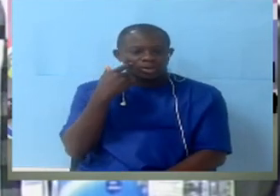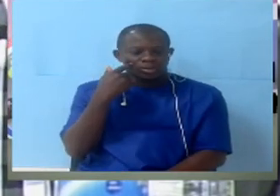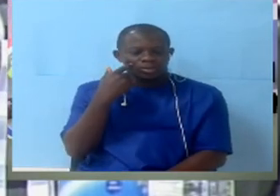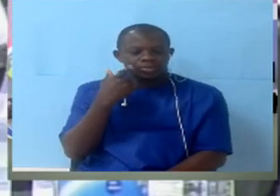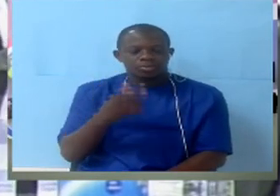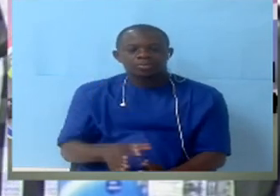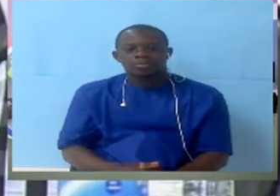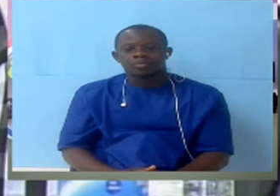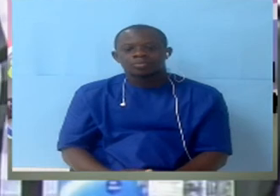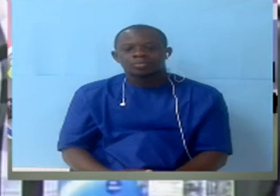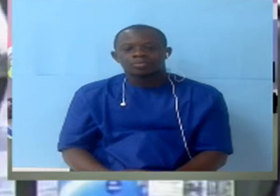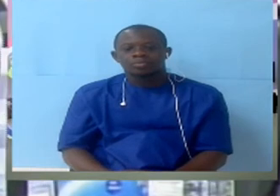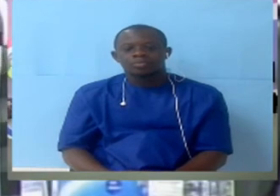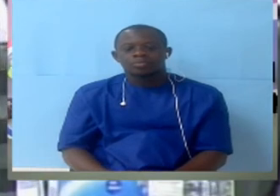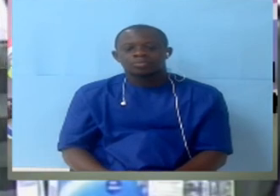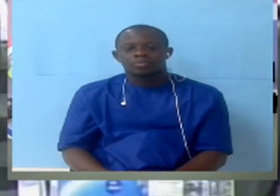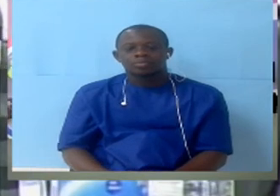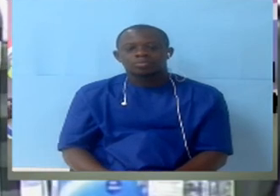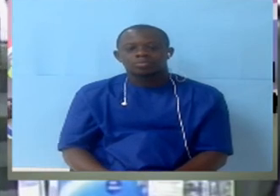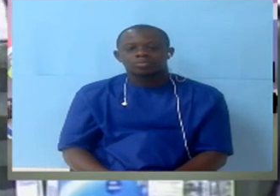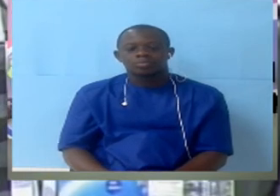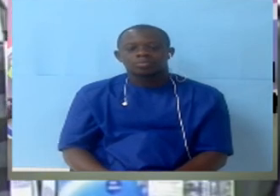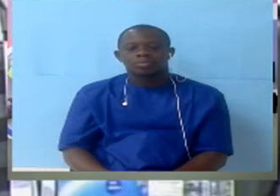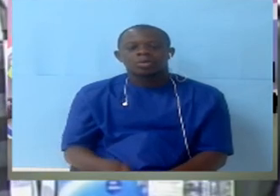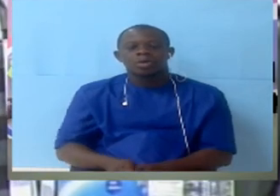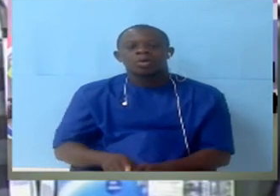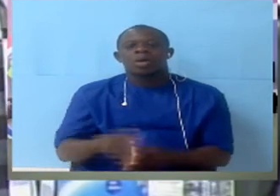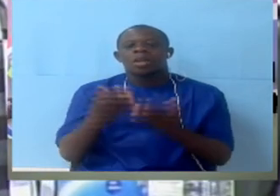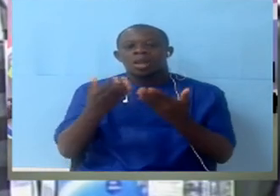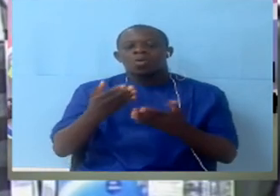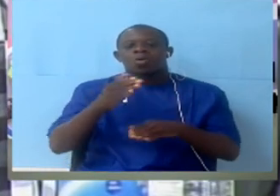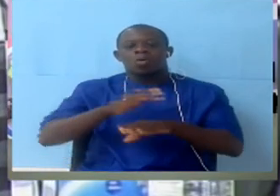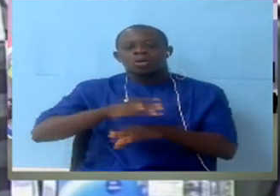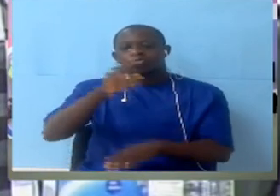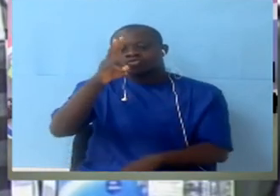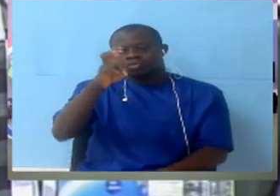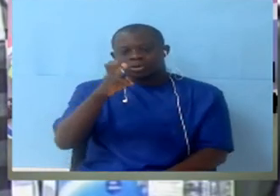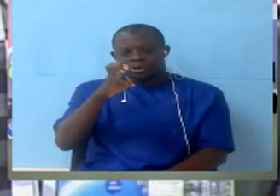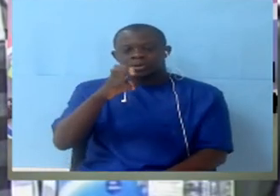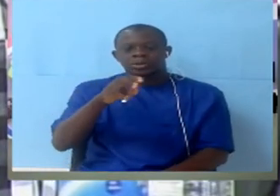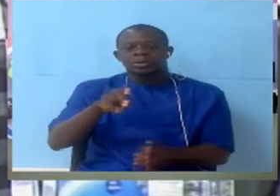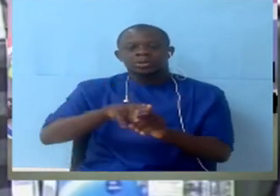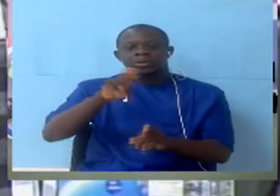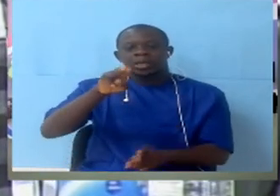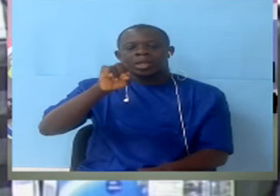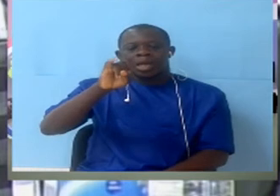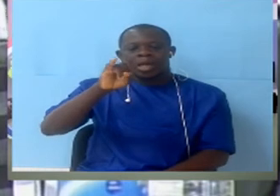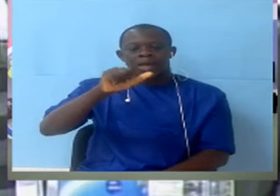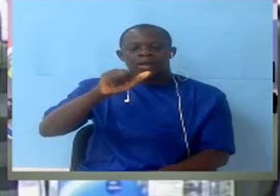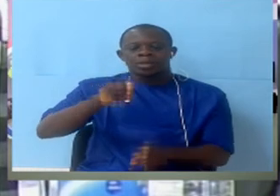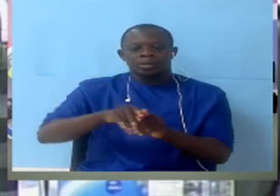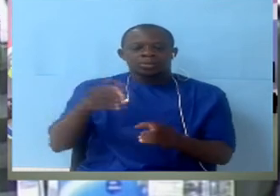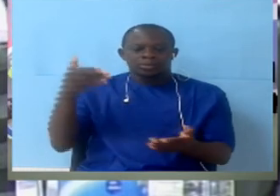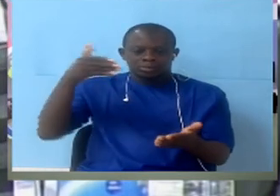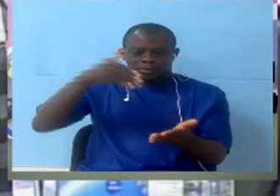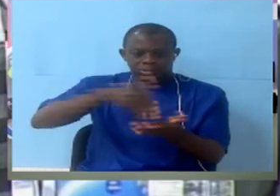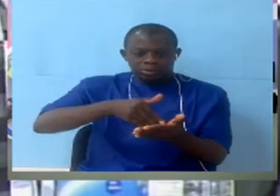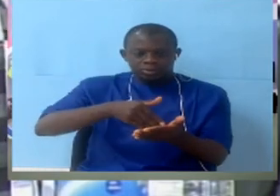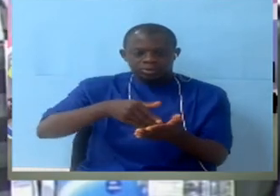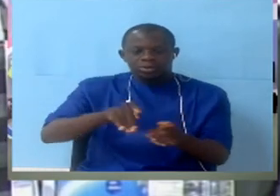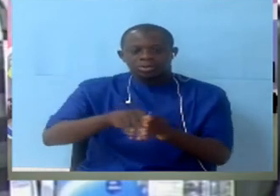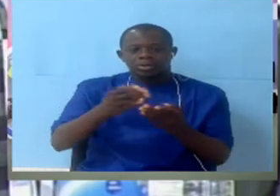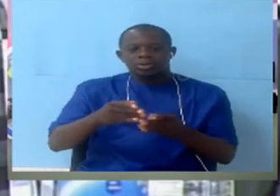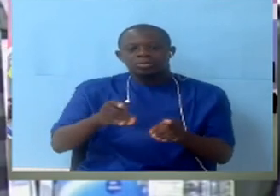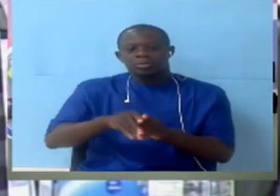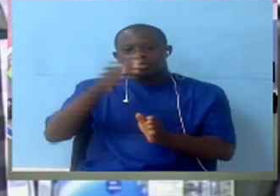the 20th, NIA another to military police there. On the 20th, the NIA came to the military police. In Hanover, NIA, ma. Captain